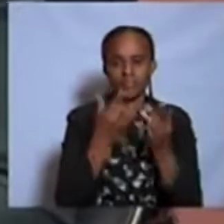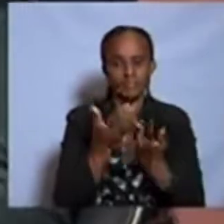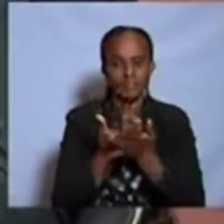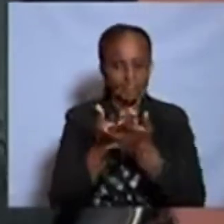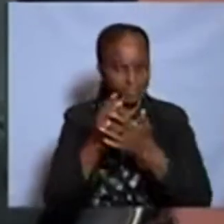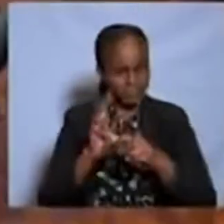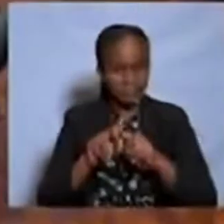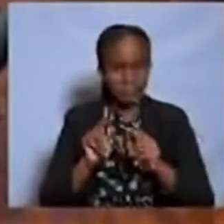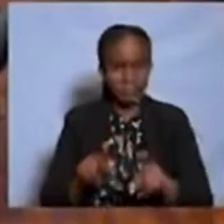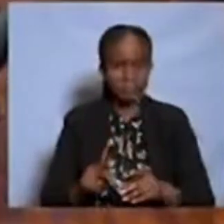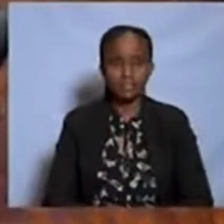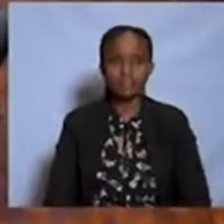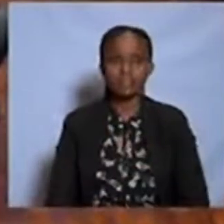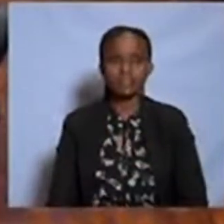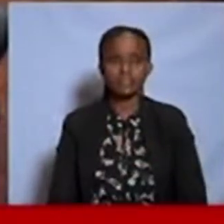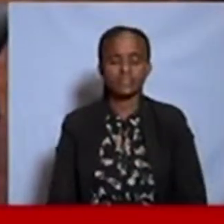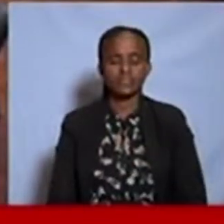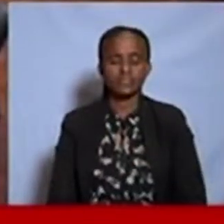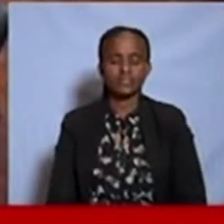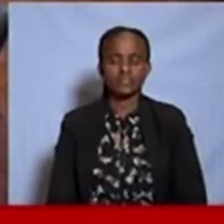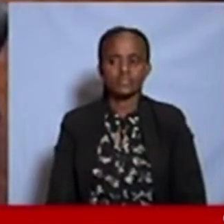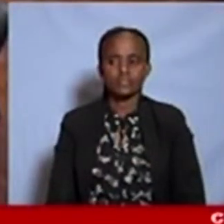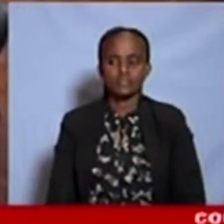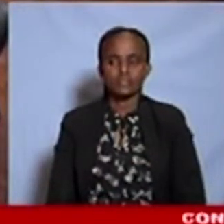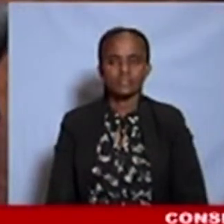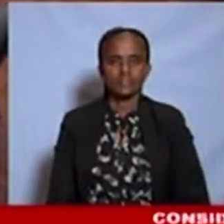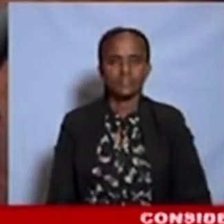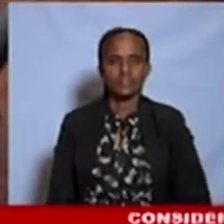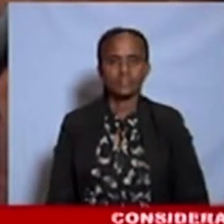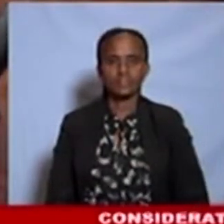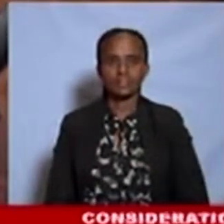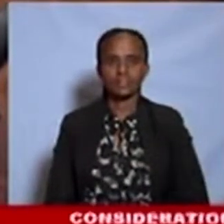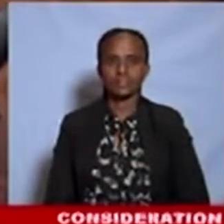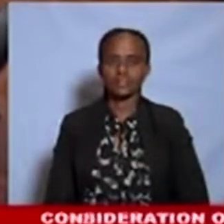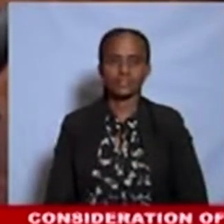Chair. May you answer those questions?